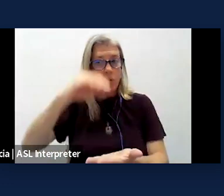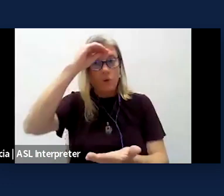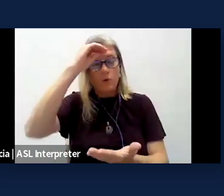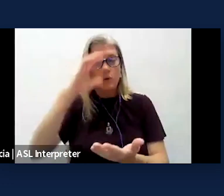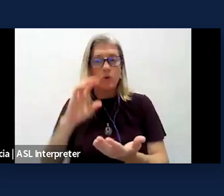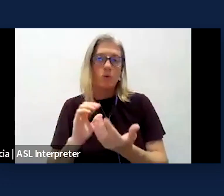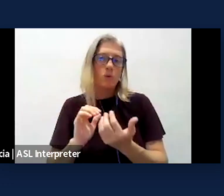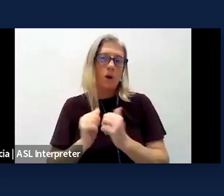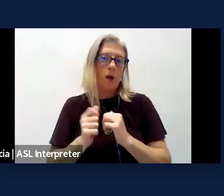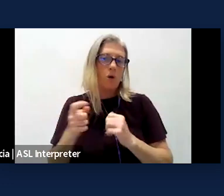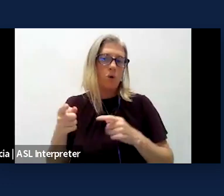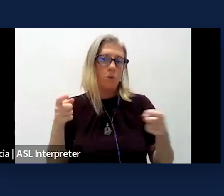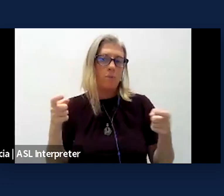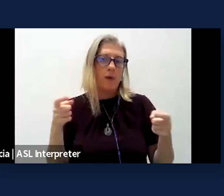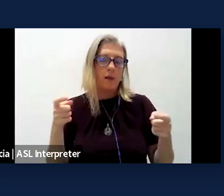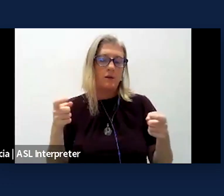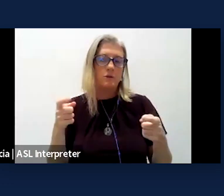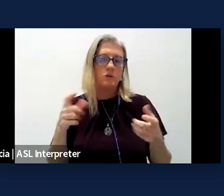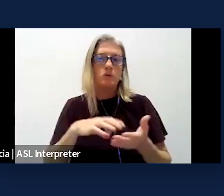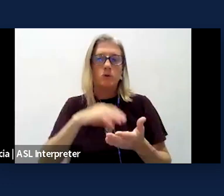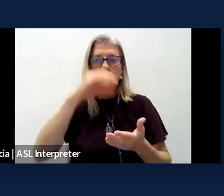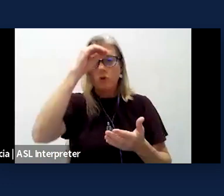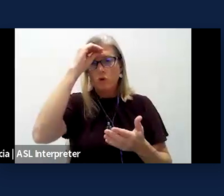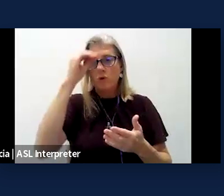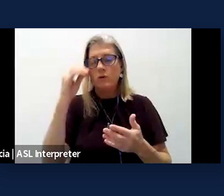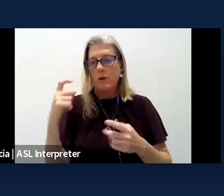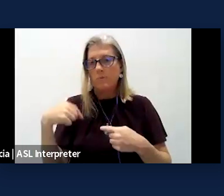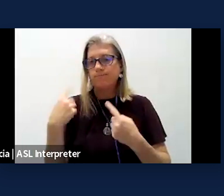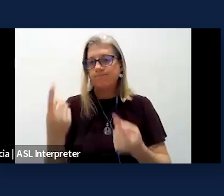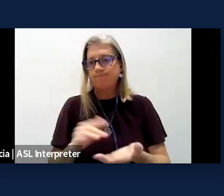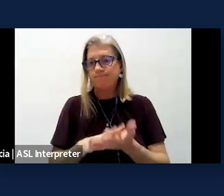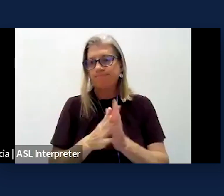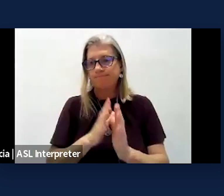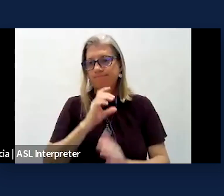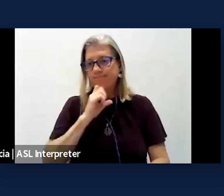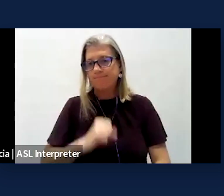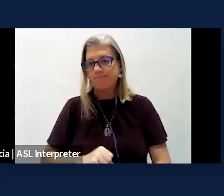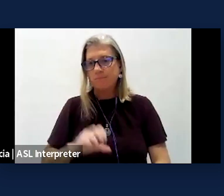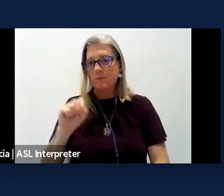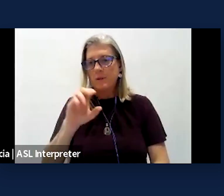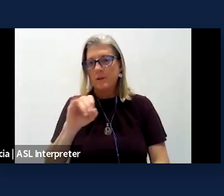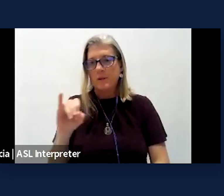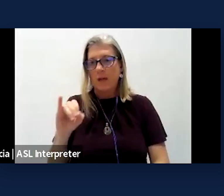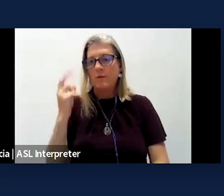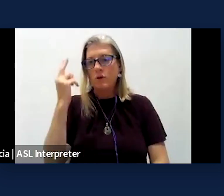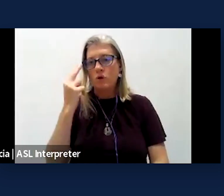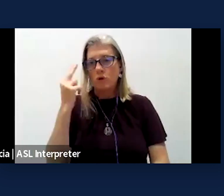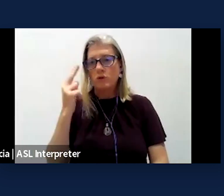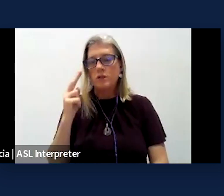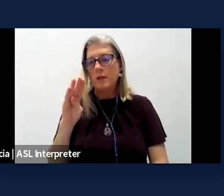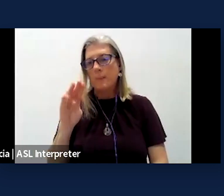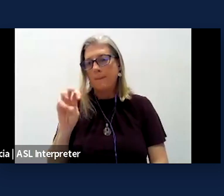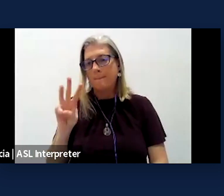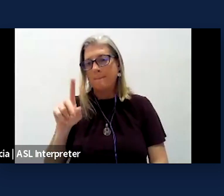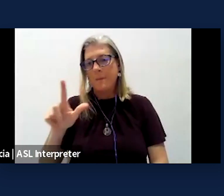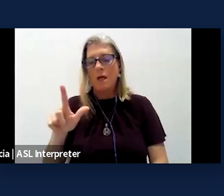they learned the management as they've been living and aging with spinal cord injury and neurogenic bowel, and directly